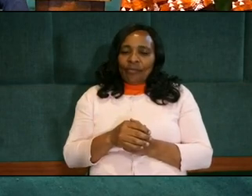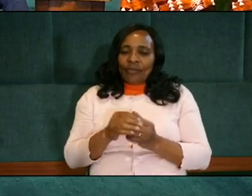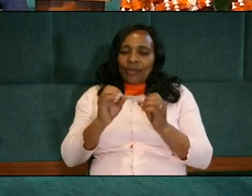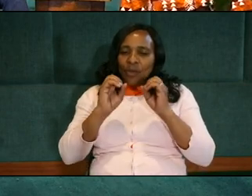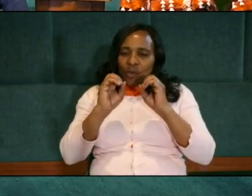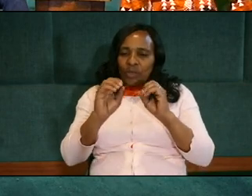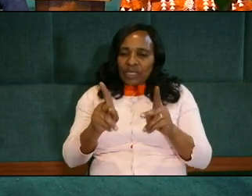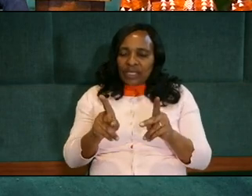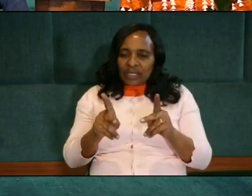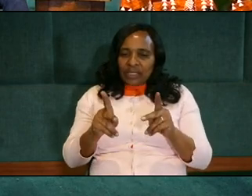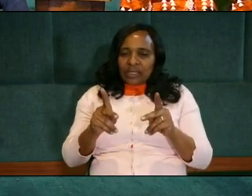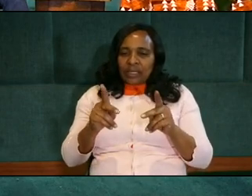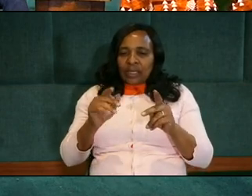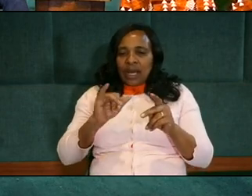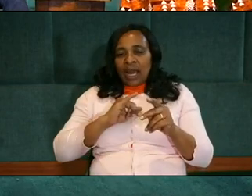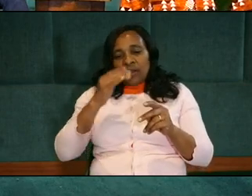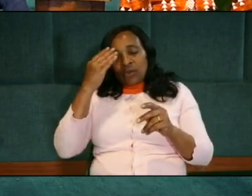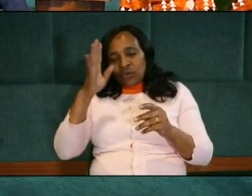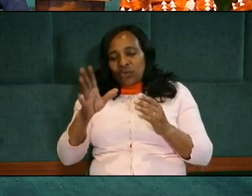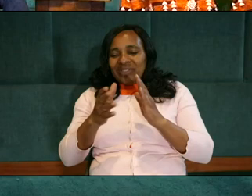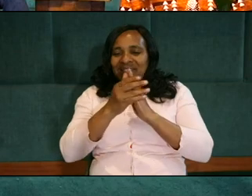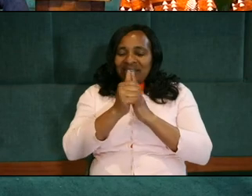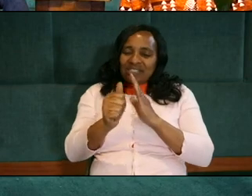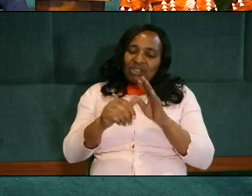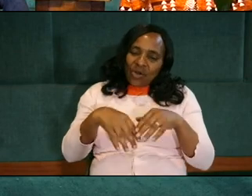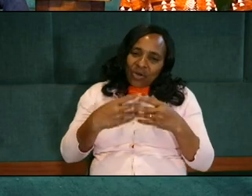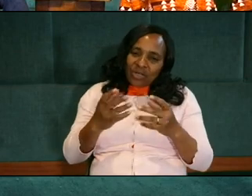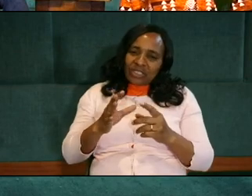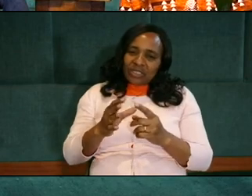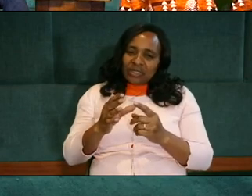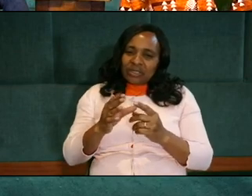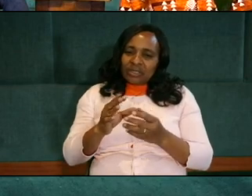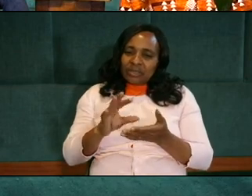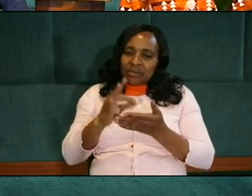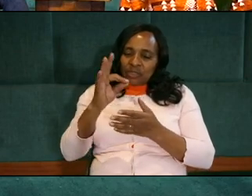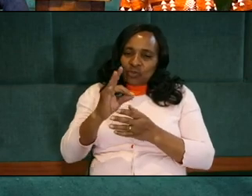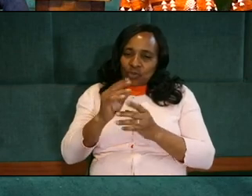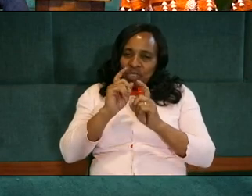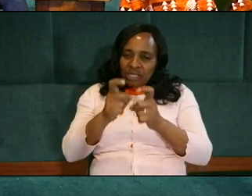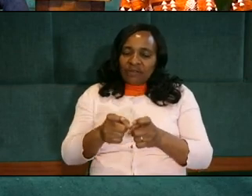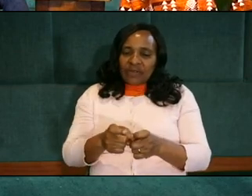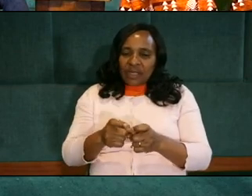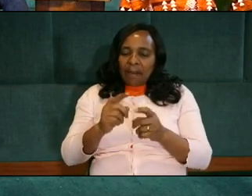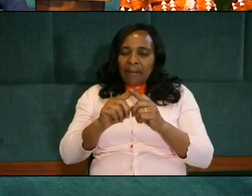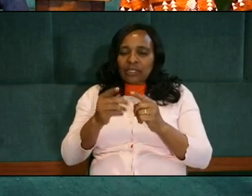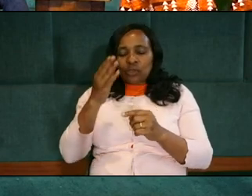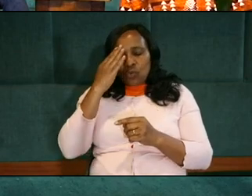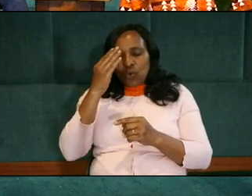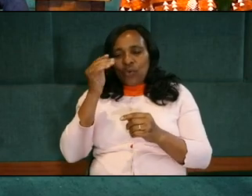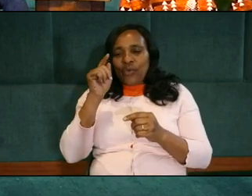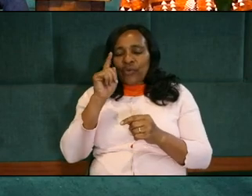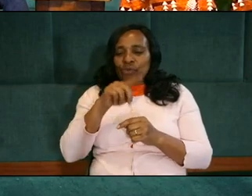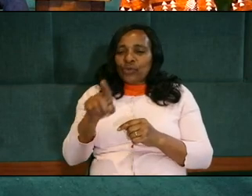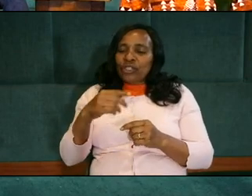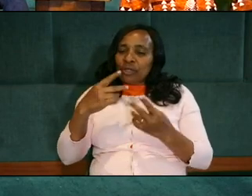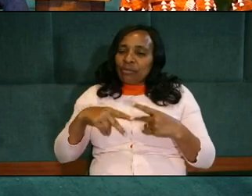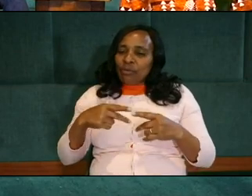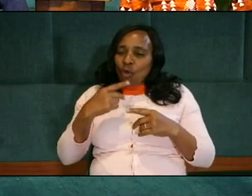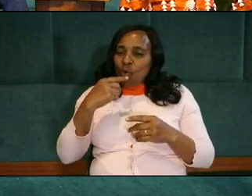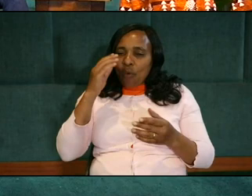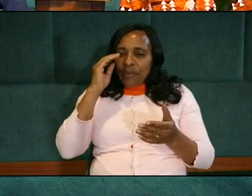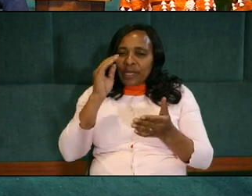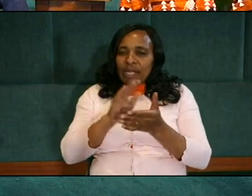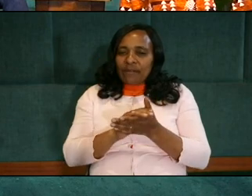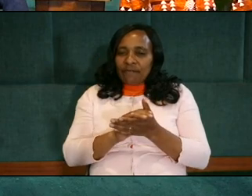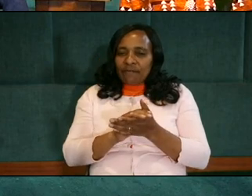Okay, I don't know if this is a talent or a spiritual gift. Correct me if possible. But you know that those people who they